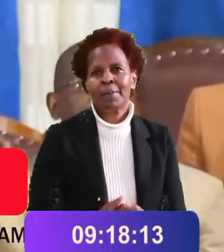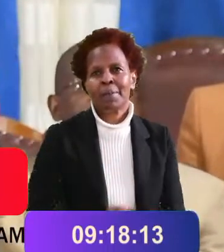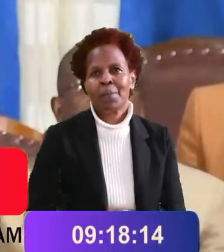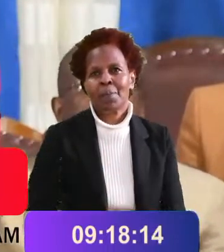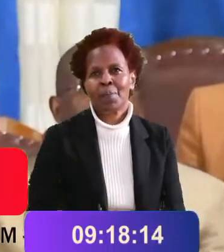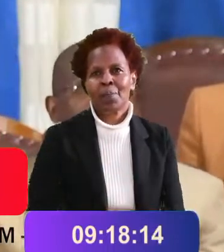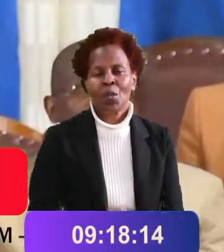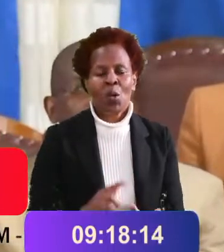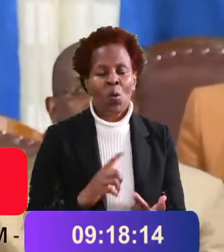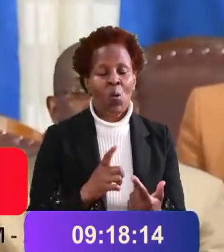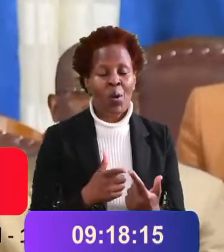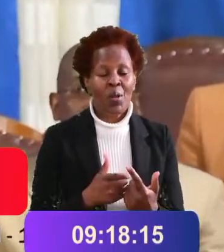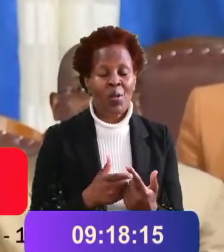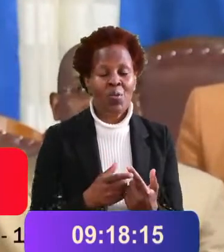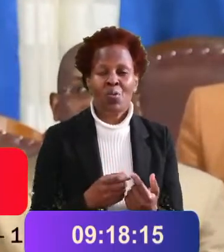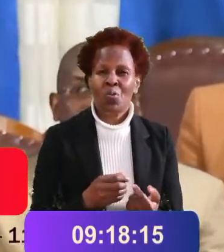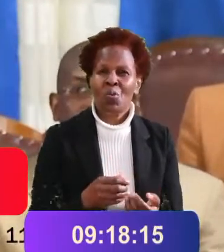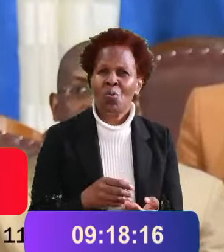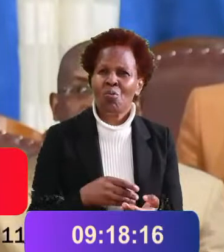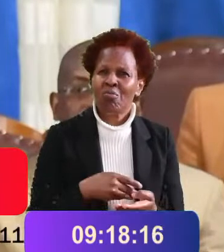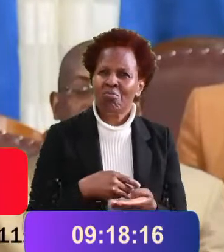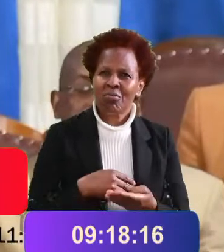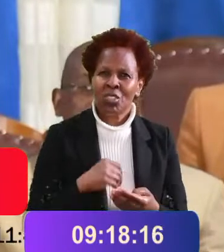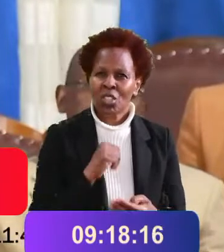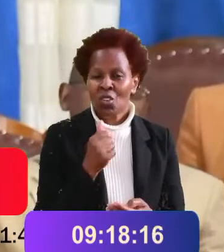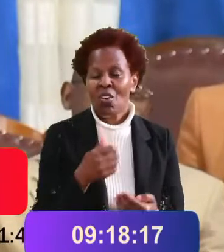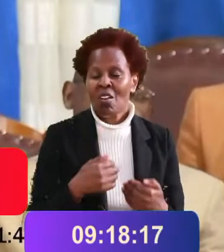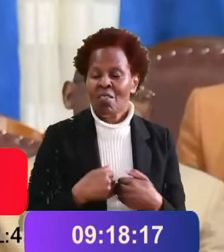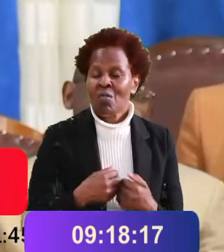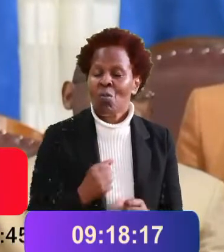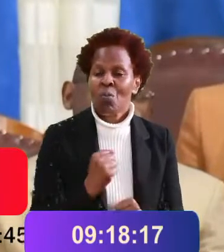When you are fired from a job,